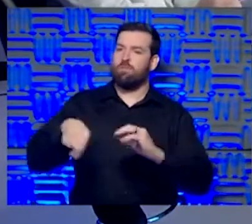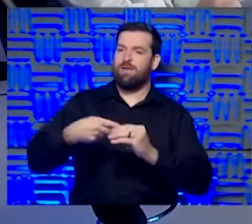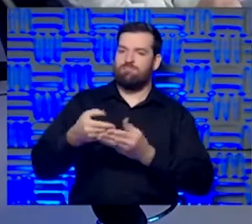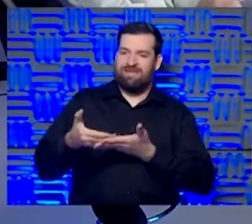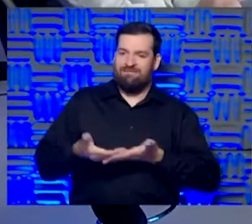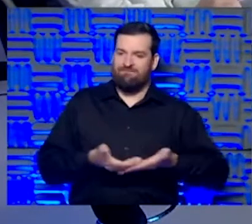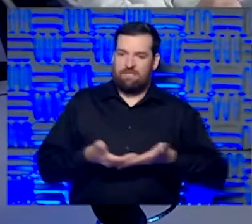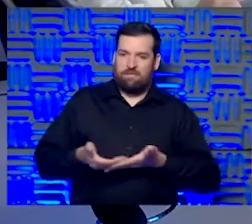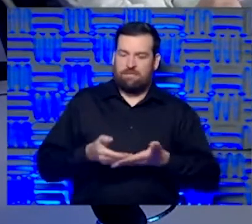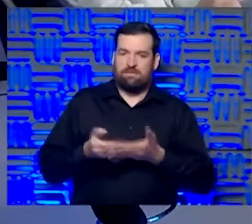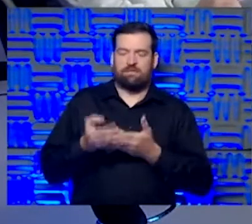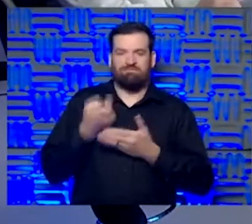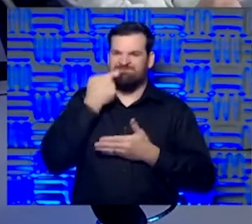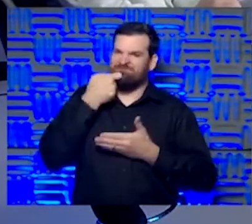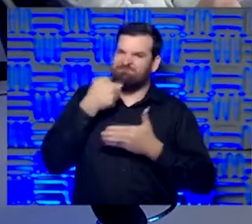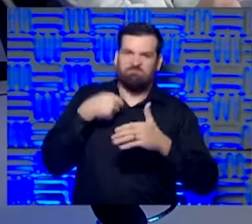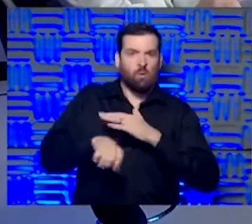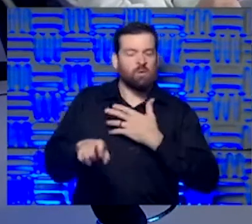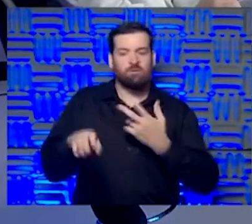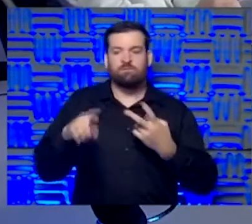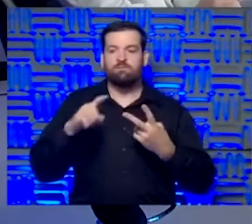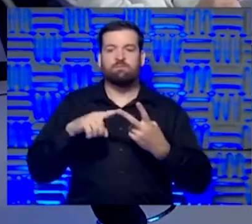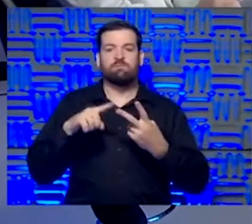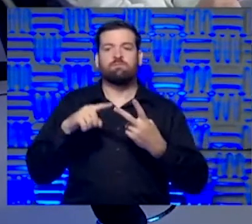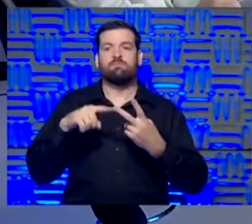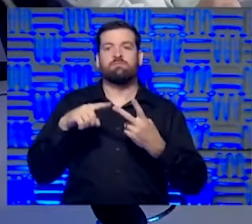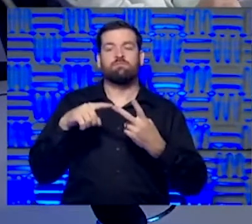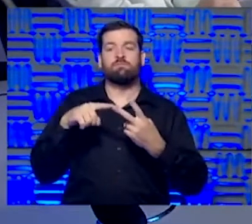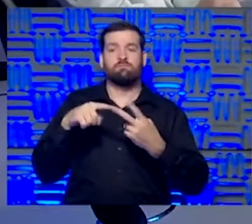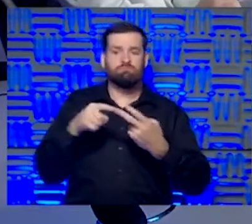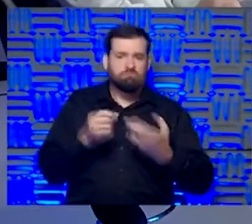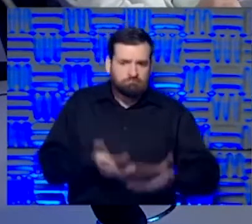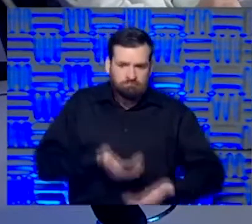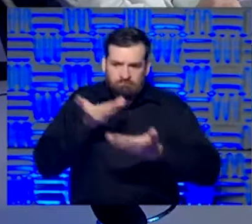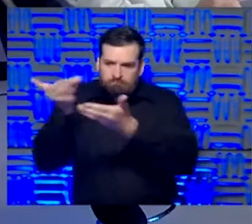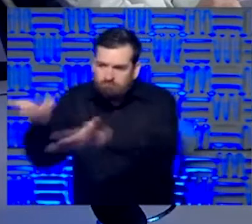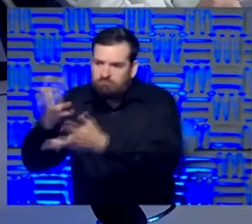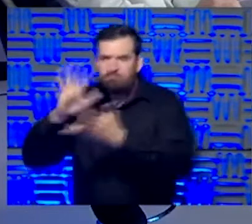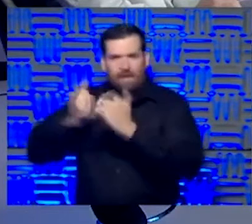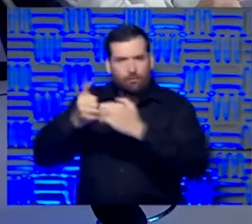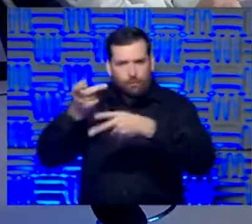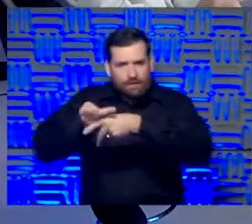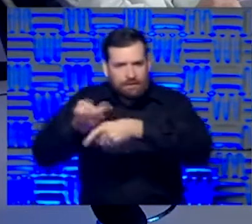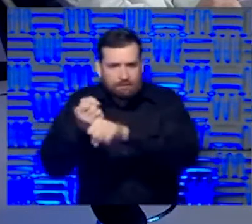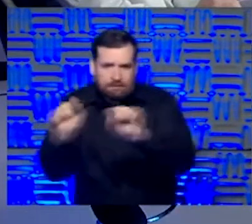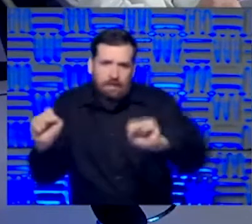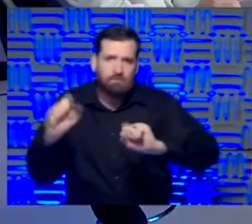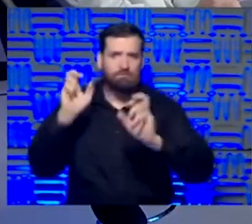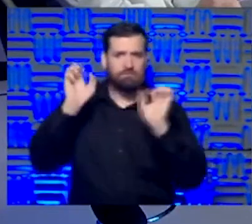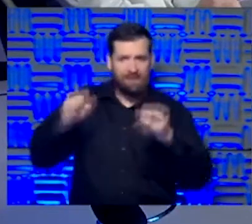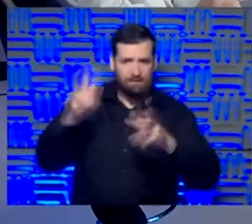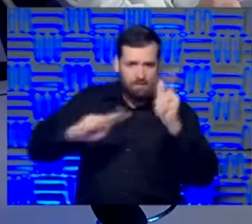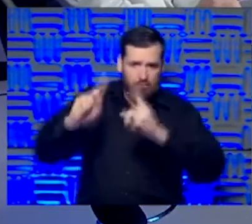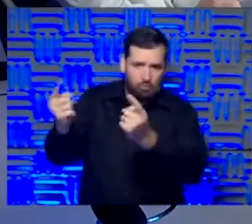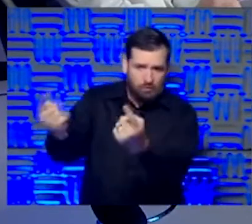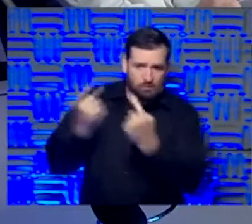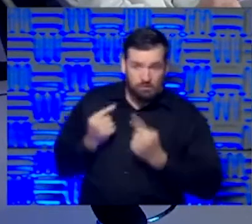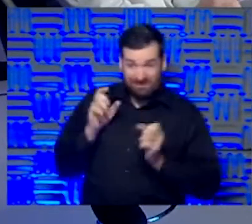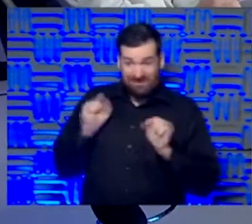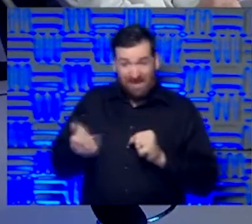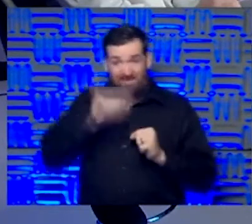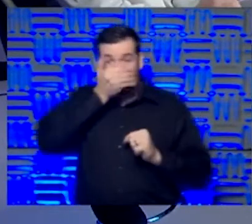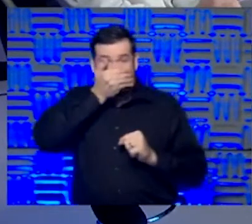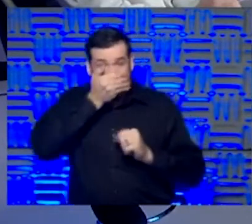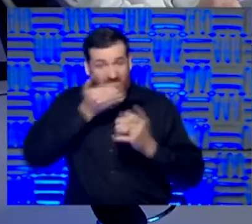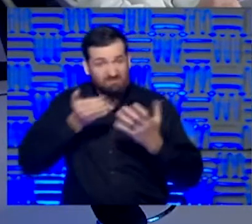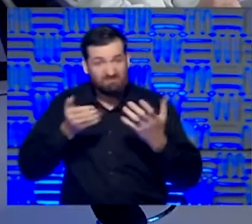infants, newborns, the whole thing about taking them out. How do you keep them safe? Do you let people come in? Can I put a mask on an